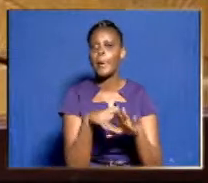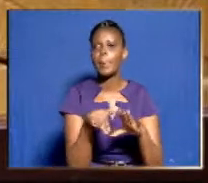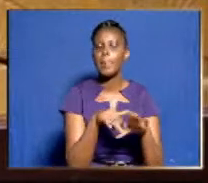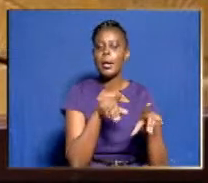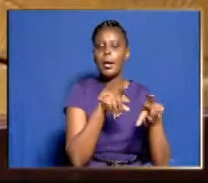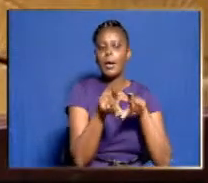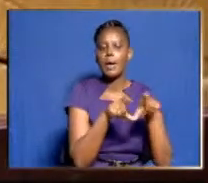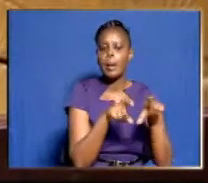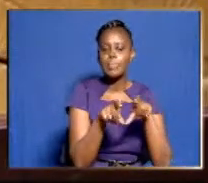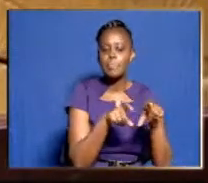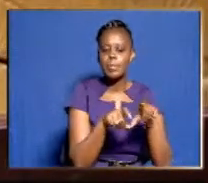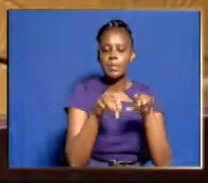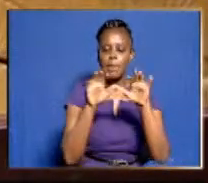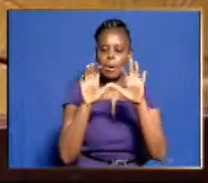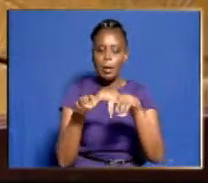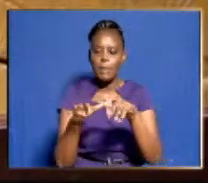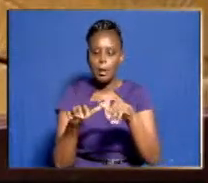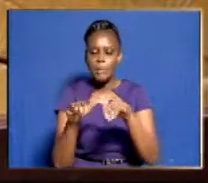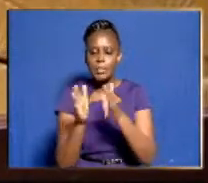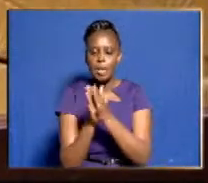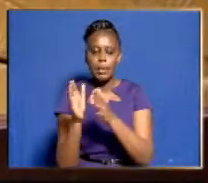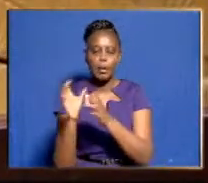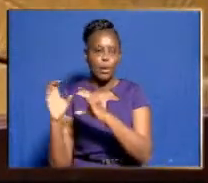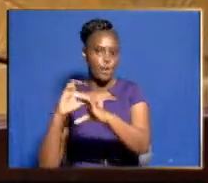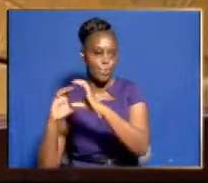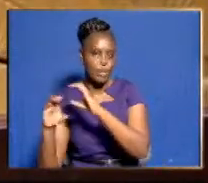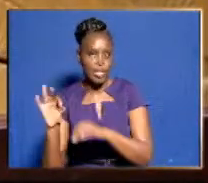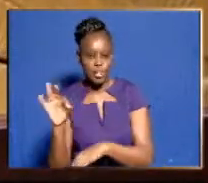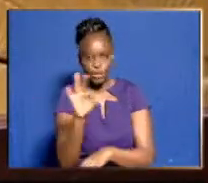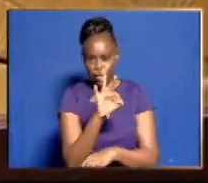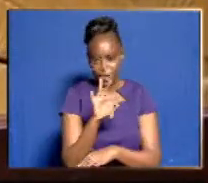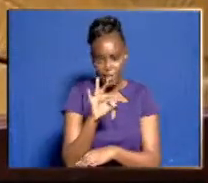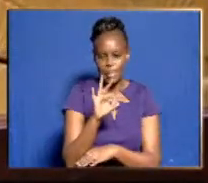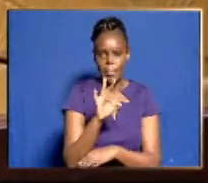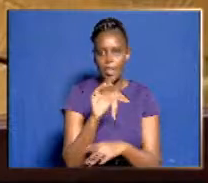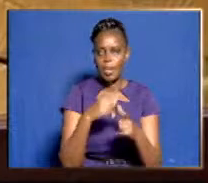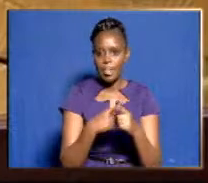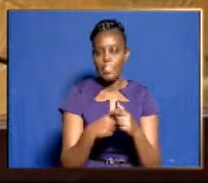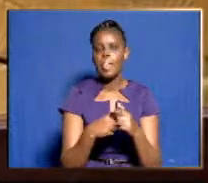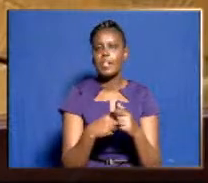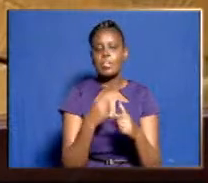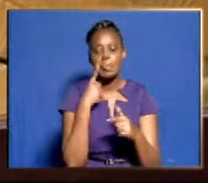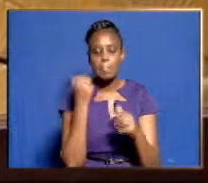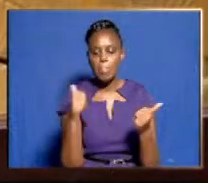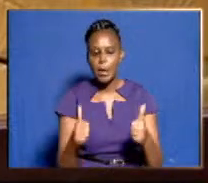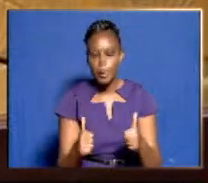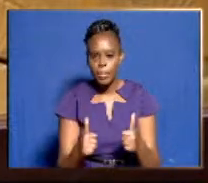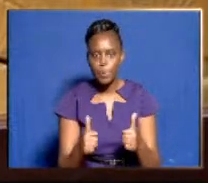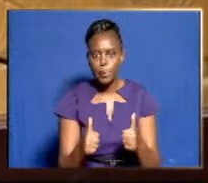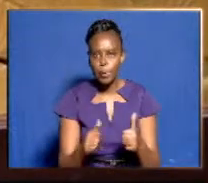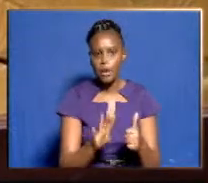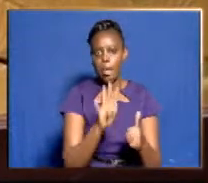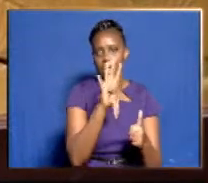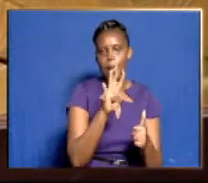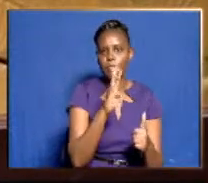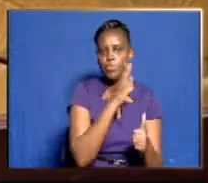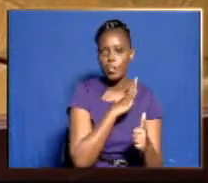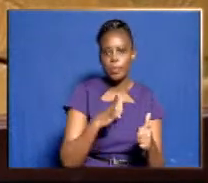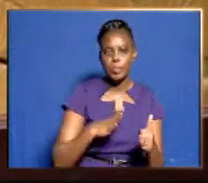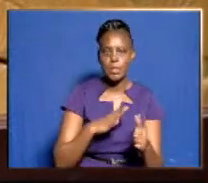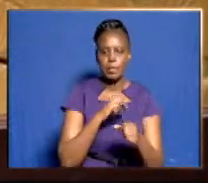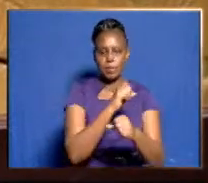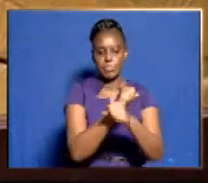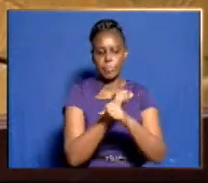Administration, Agriculture, and Communication. That be the case, I give the fourth committee, which is Defense and